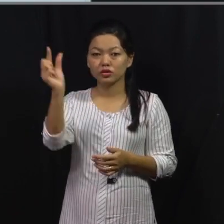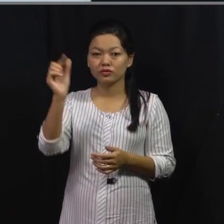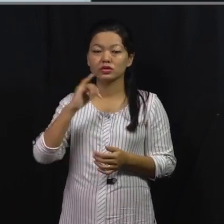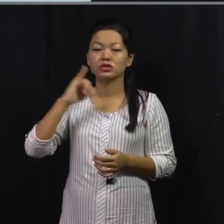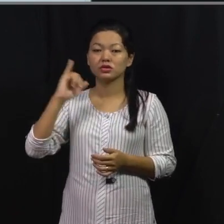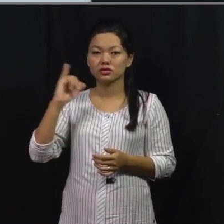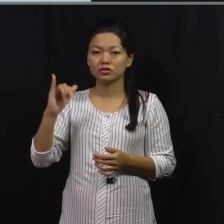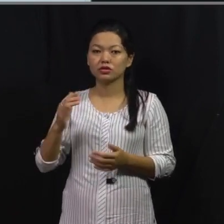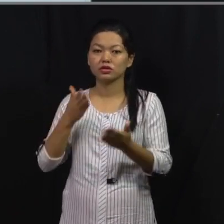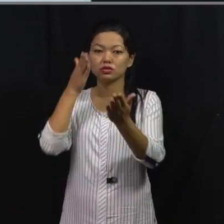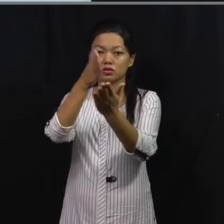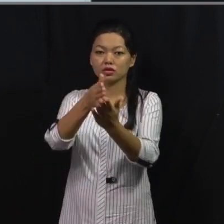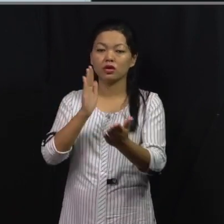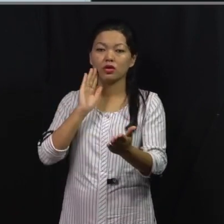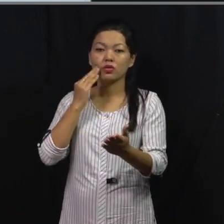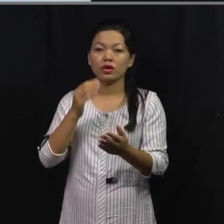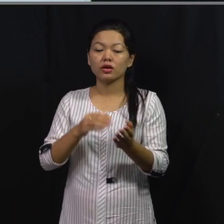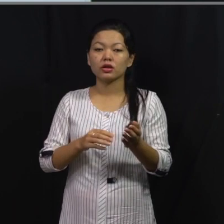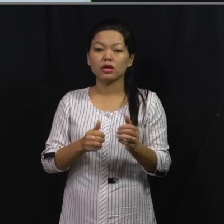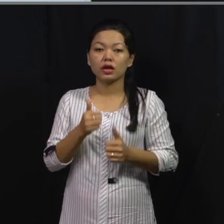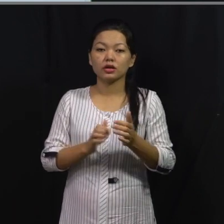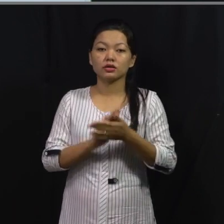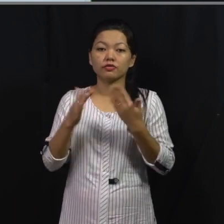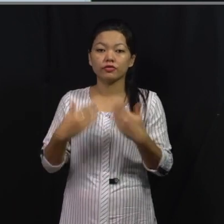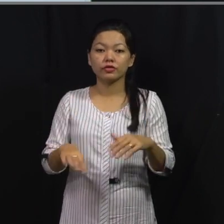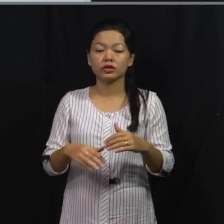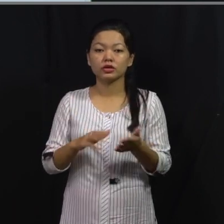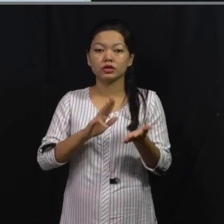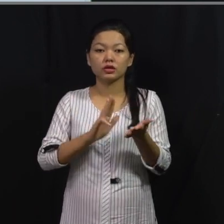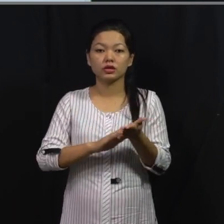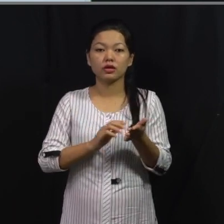the government, particularly for college students and for research